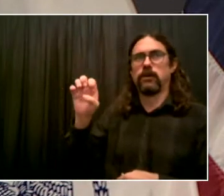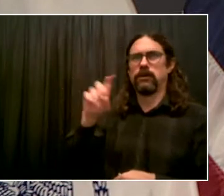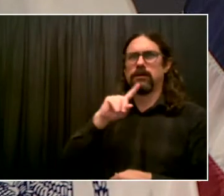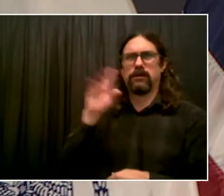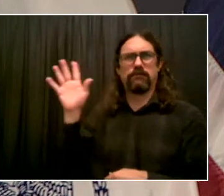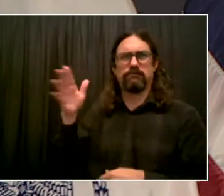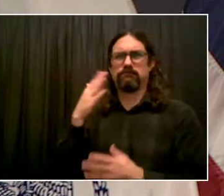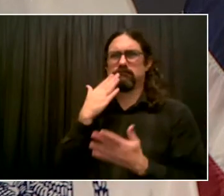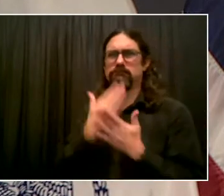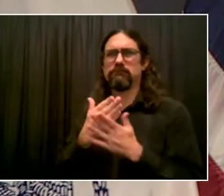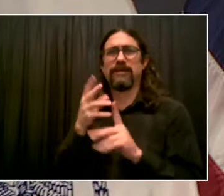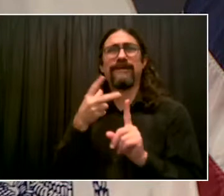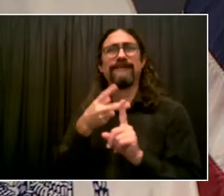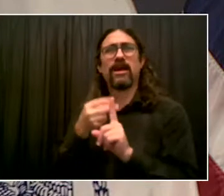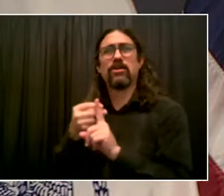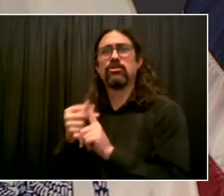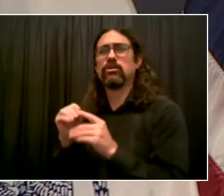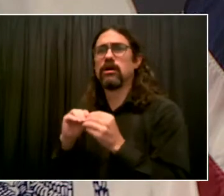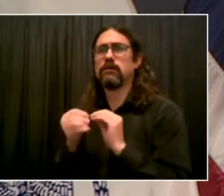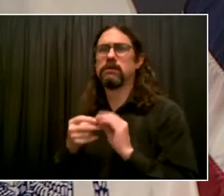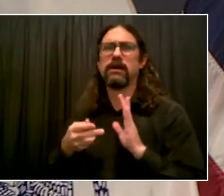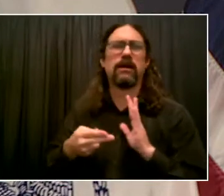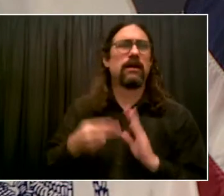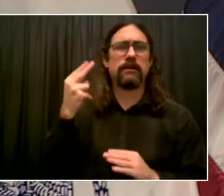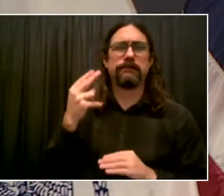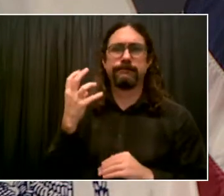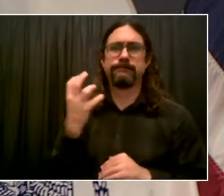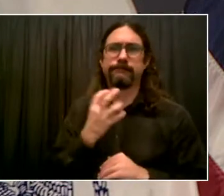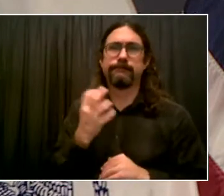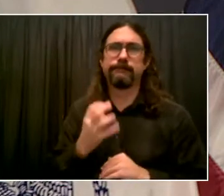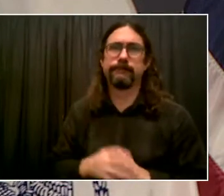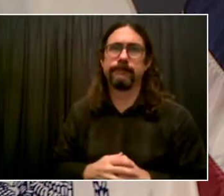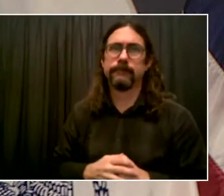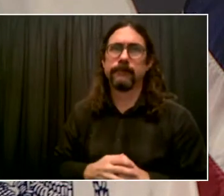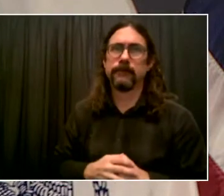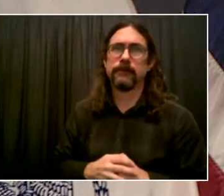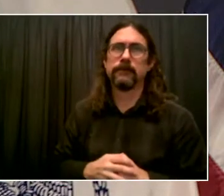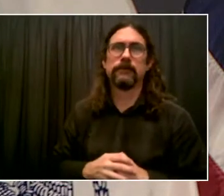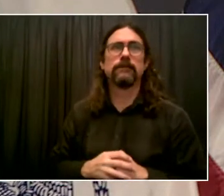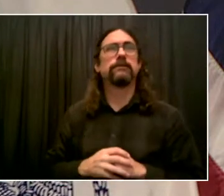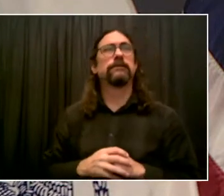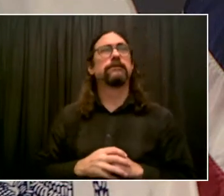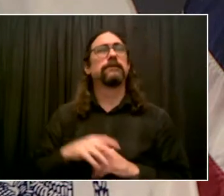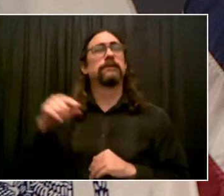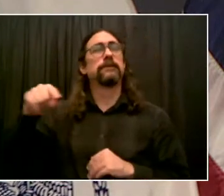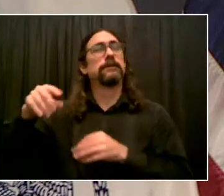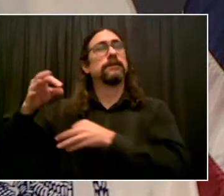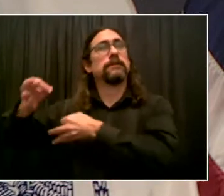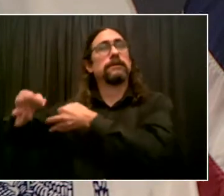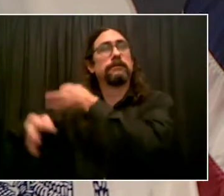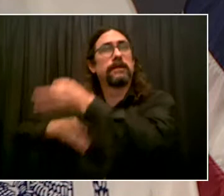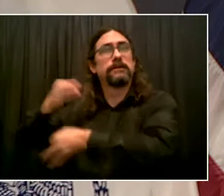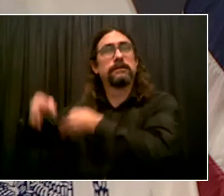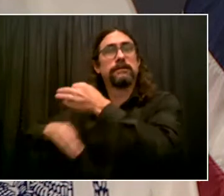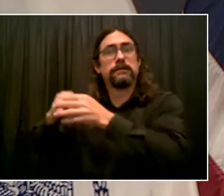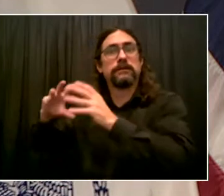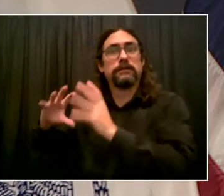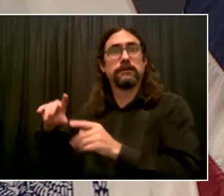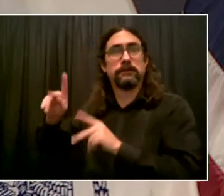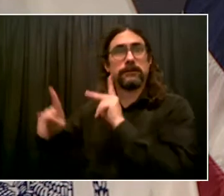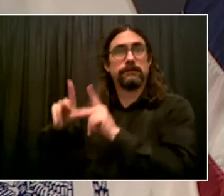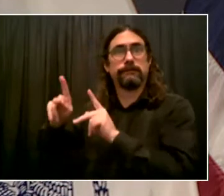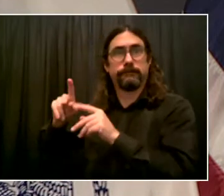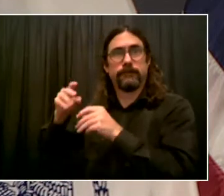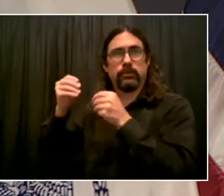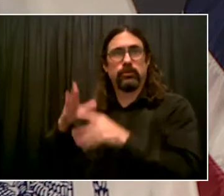we do have a lot of different substitutes available, and obviously that includes substitutes who can speak a variety of languages. But I think your point is well